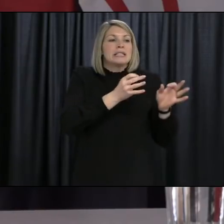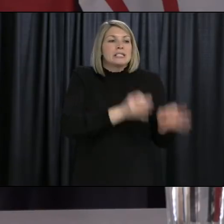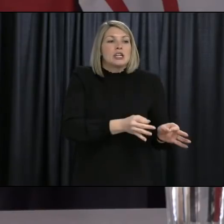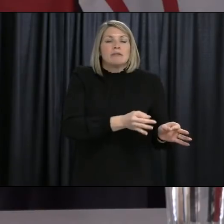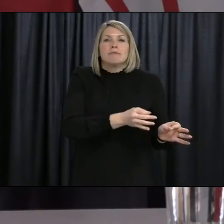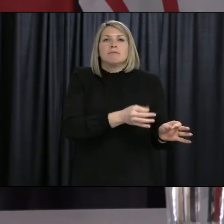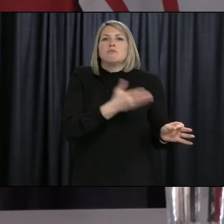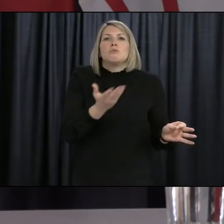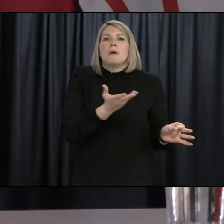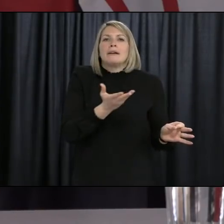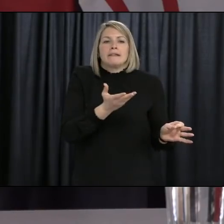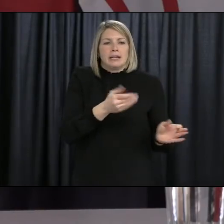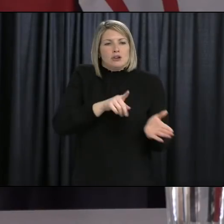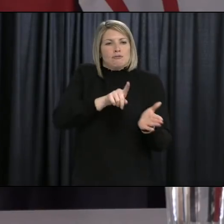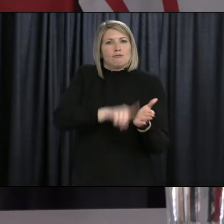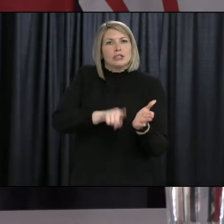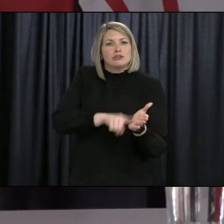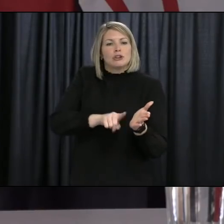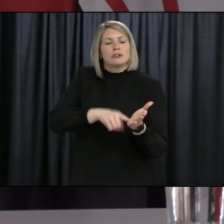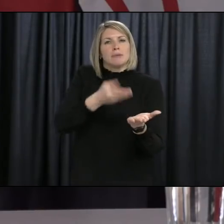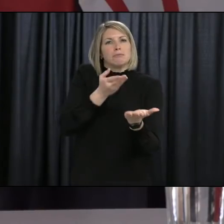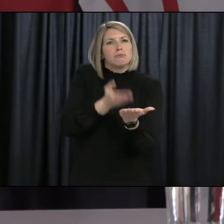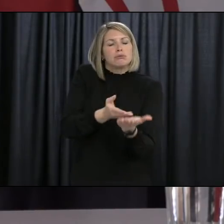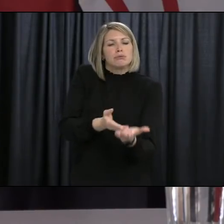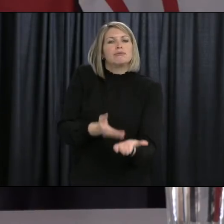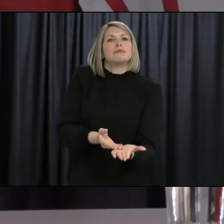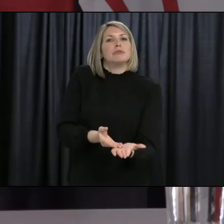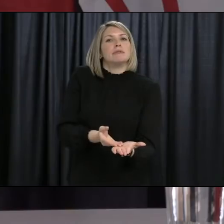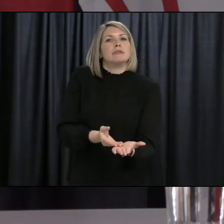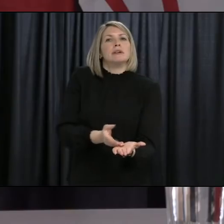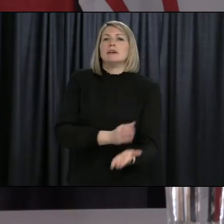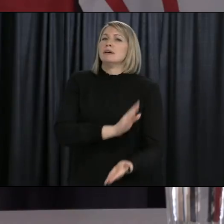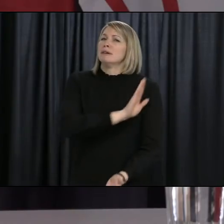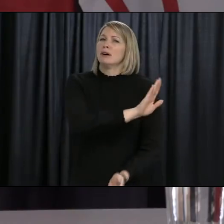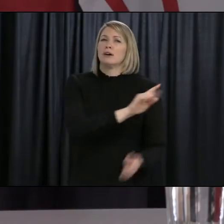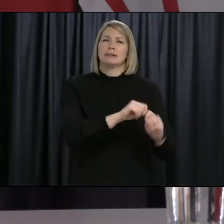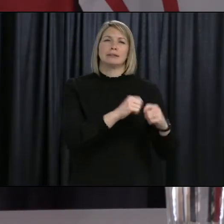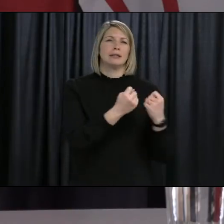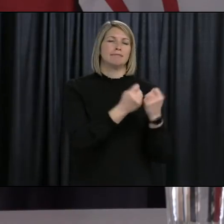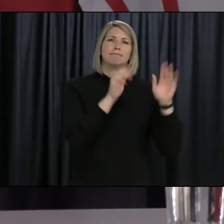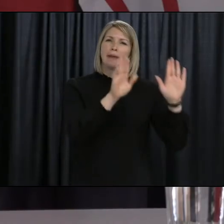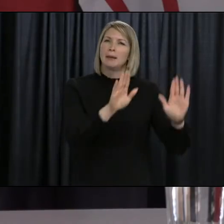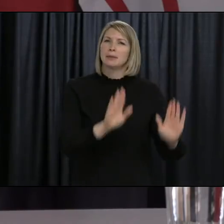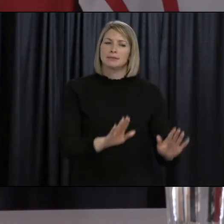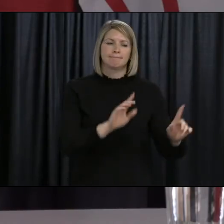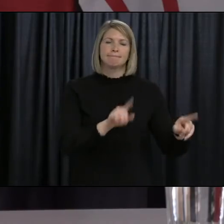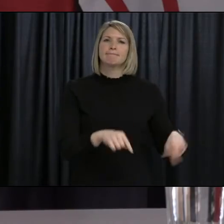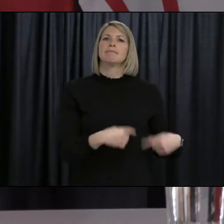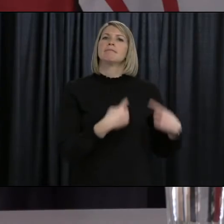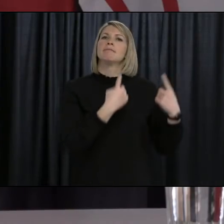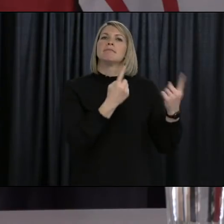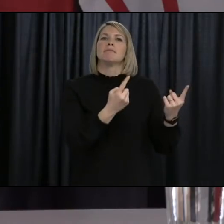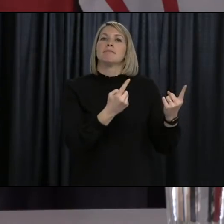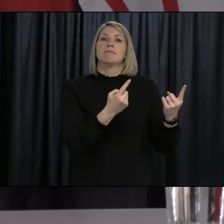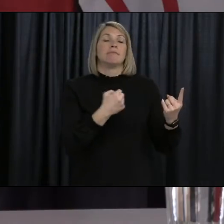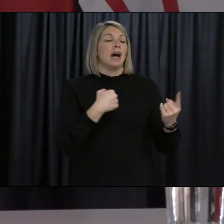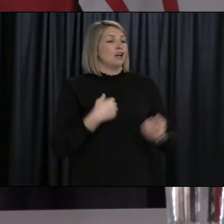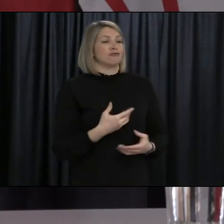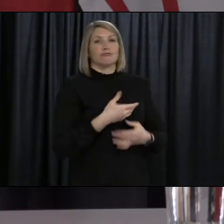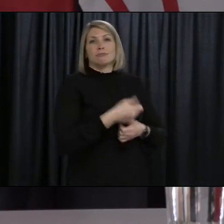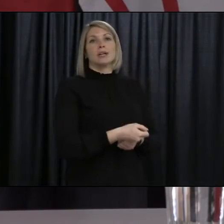science changes, by the way, as this virus evolves. But they've done a great job so far, and I have every confidence in